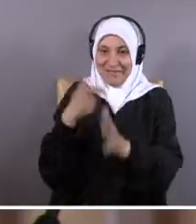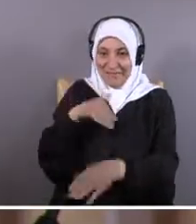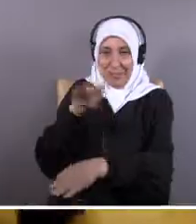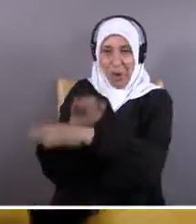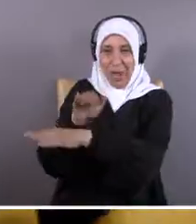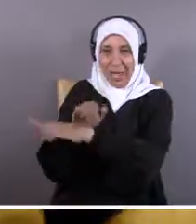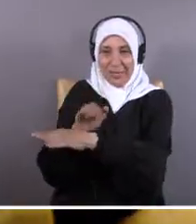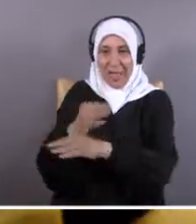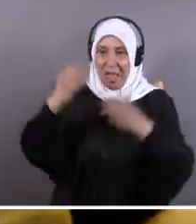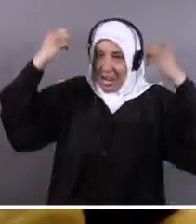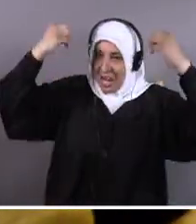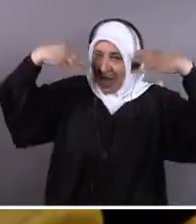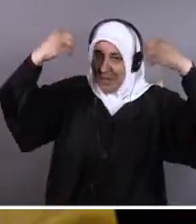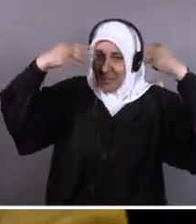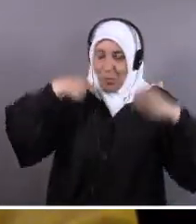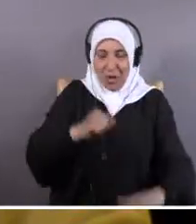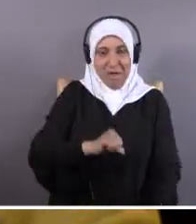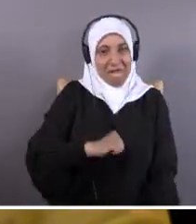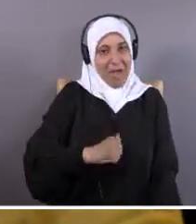honor.